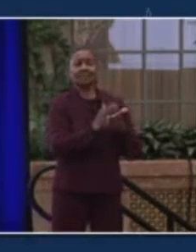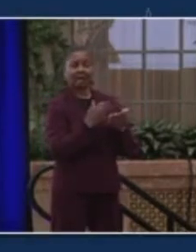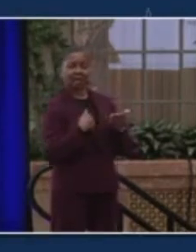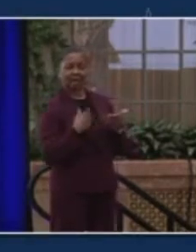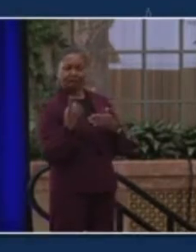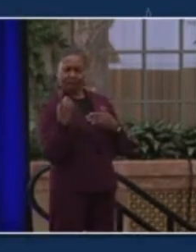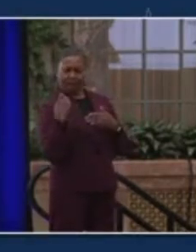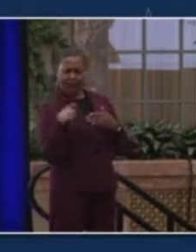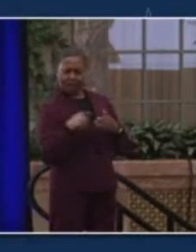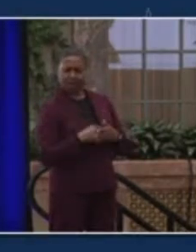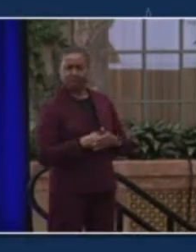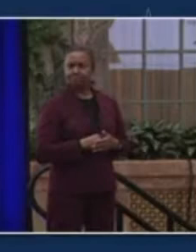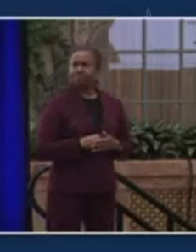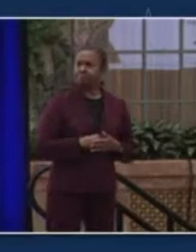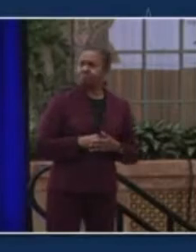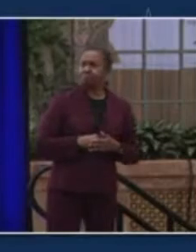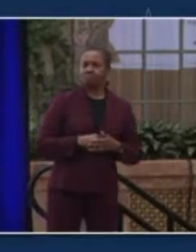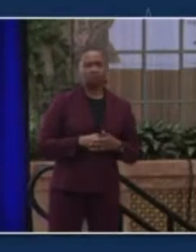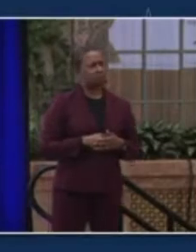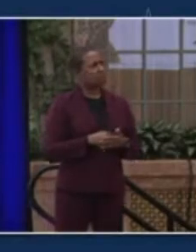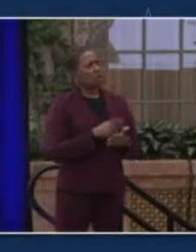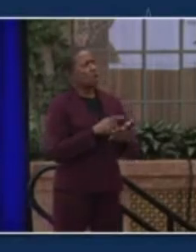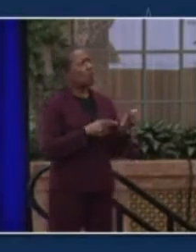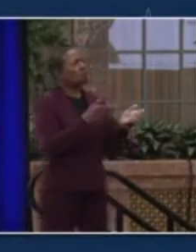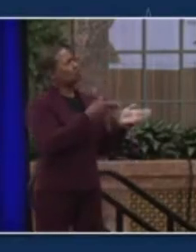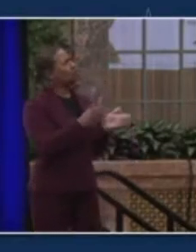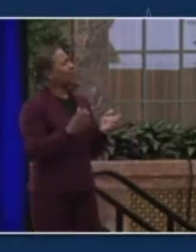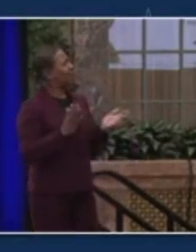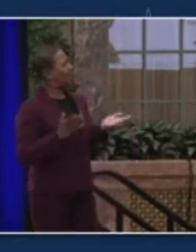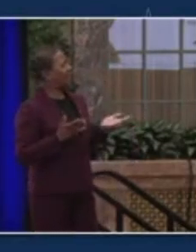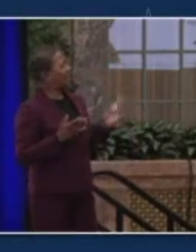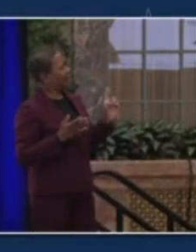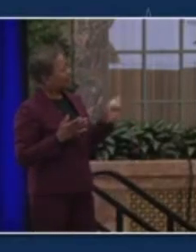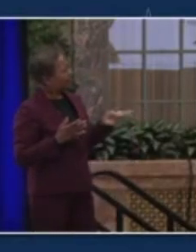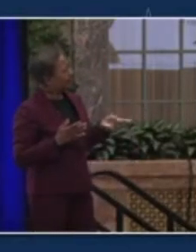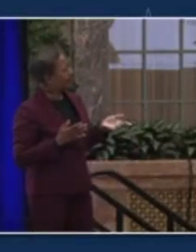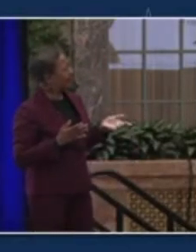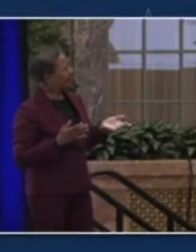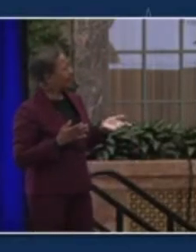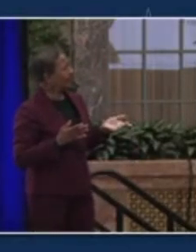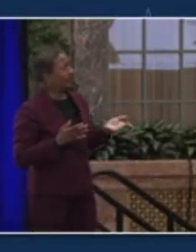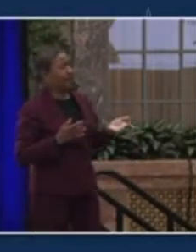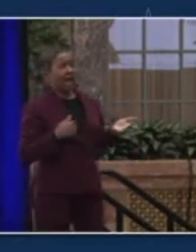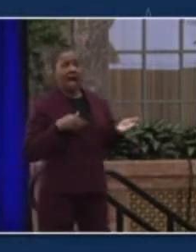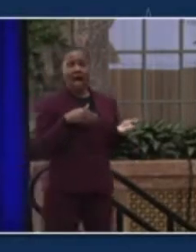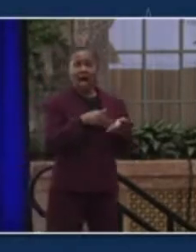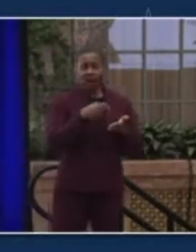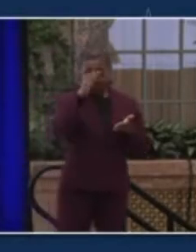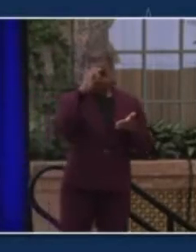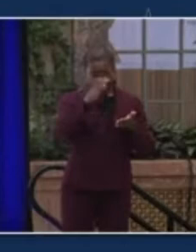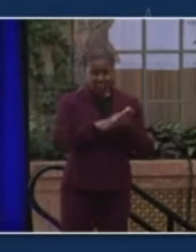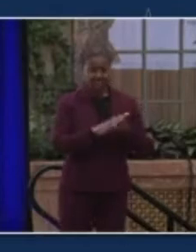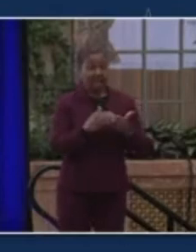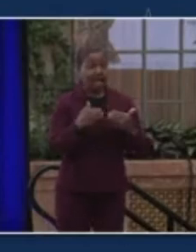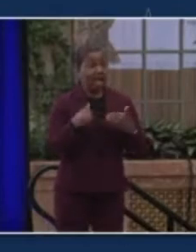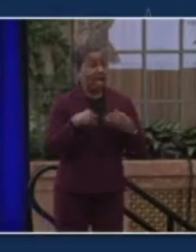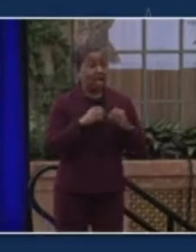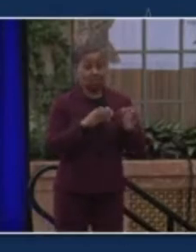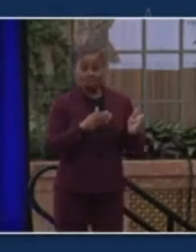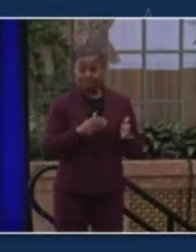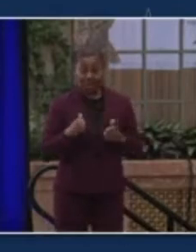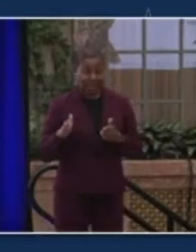and ask, "What is your plan?" Though I often believed I had no